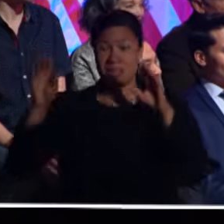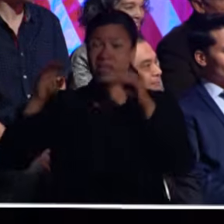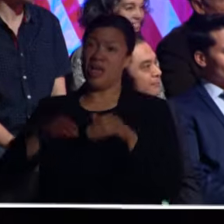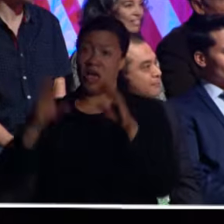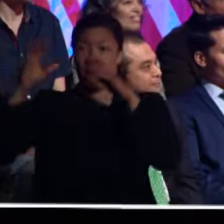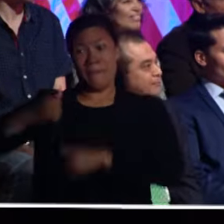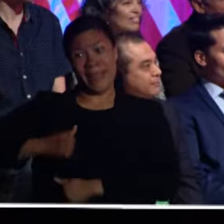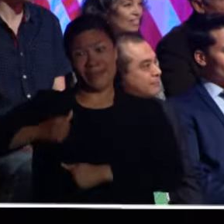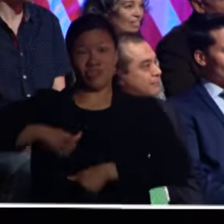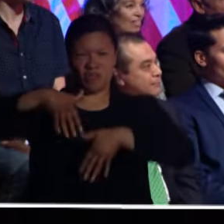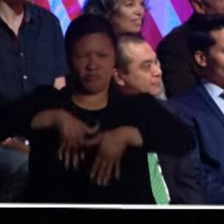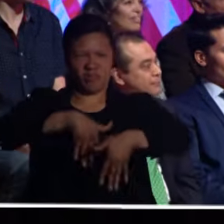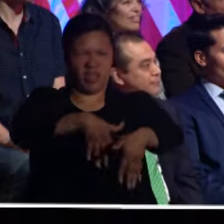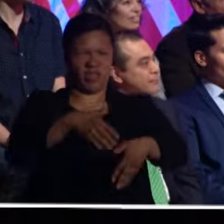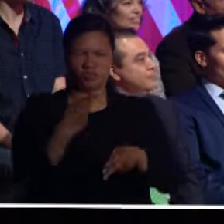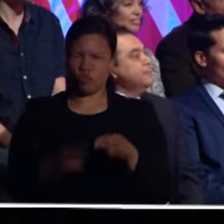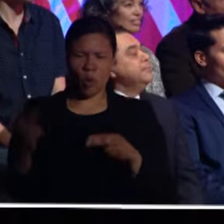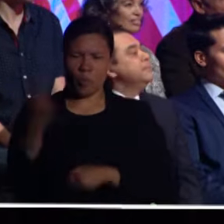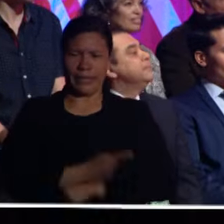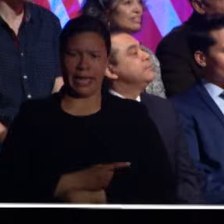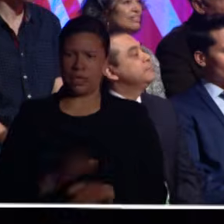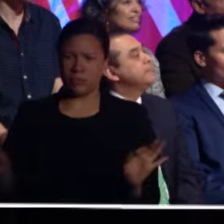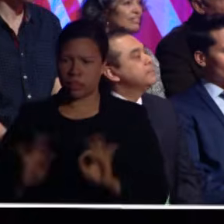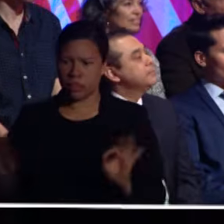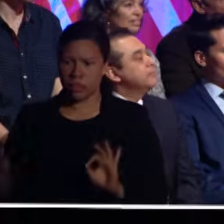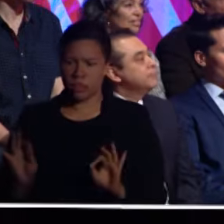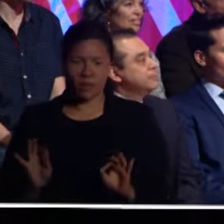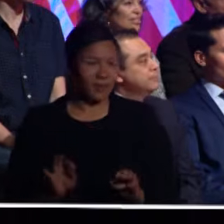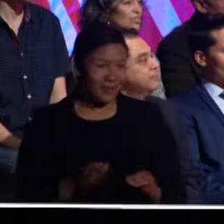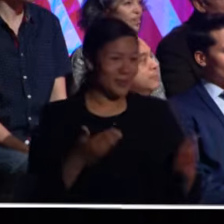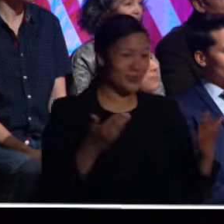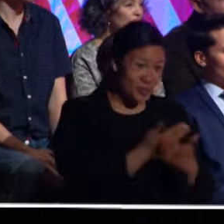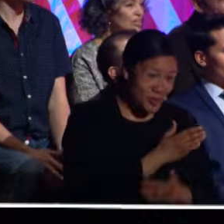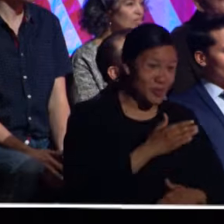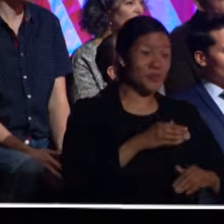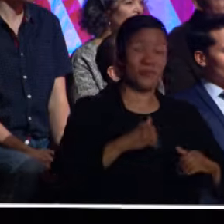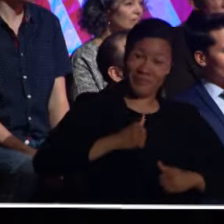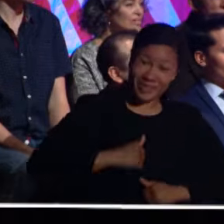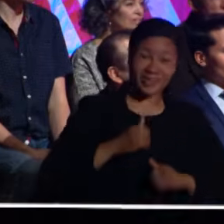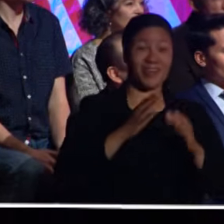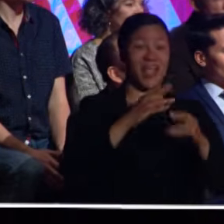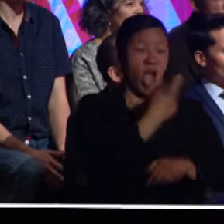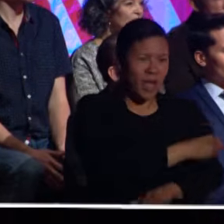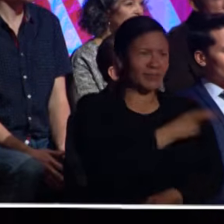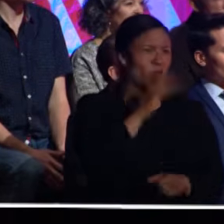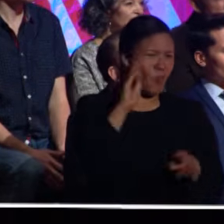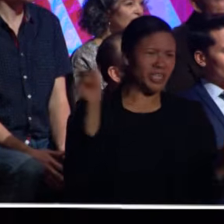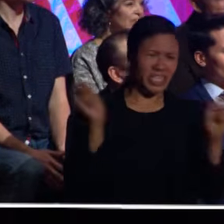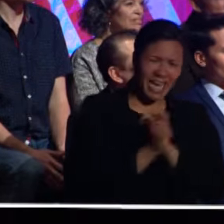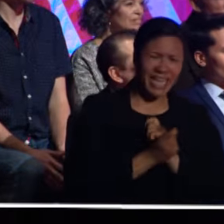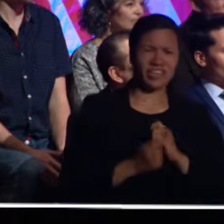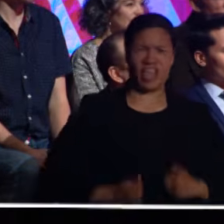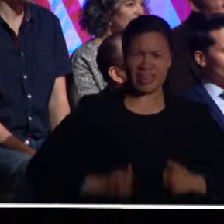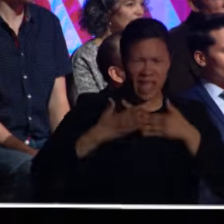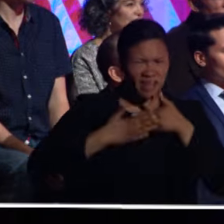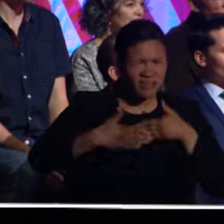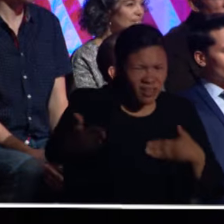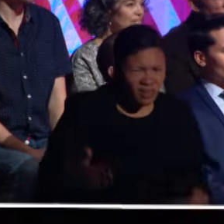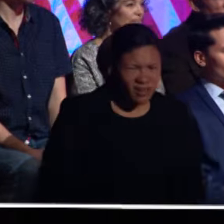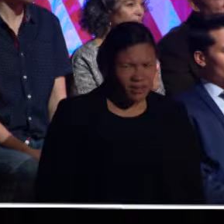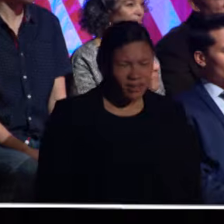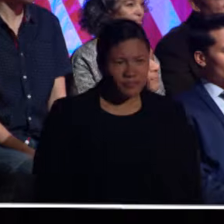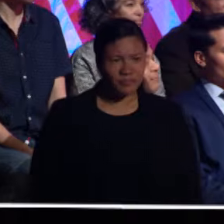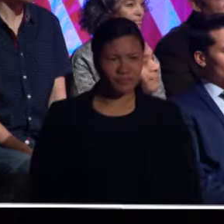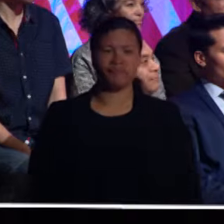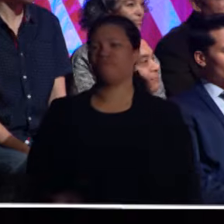while a new veterans hospital will make lasting change. The truth is, I will work with anyone